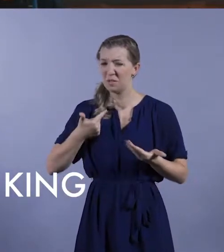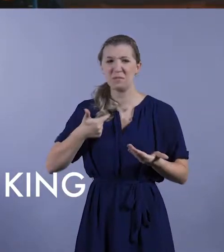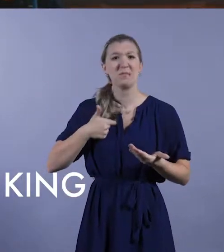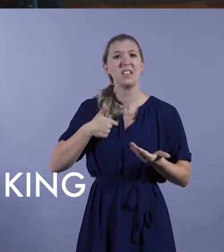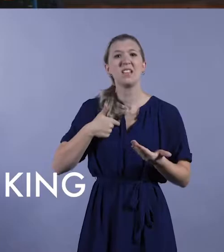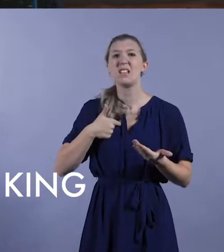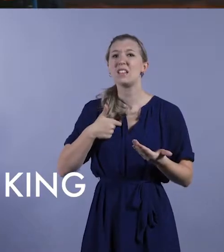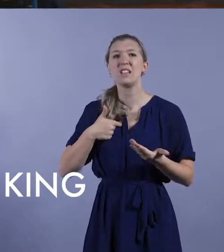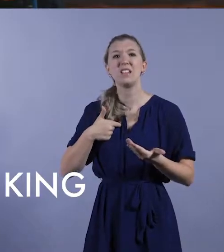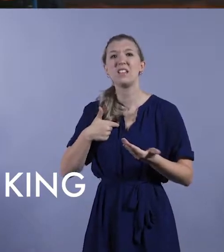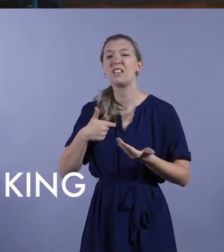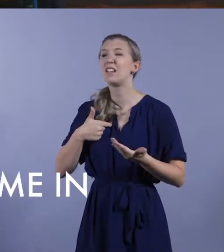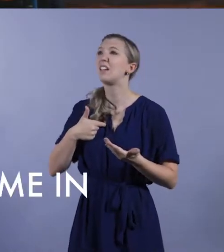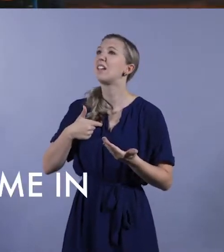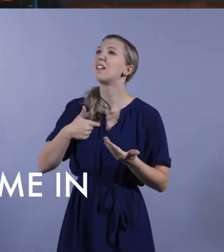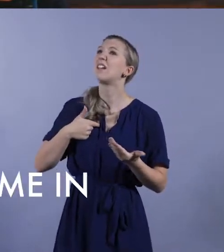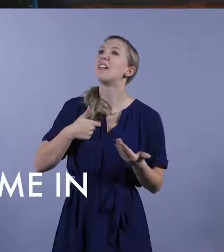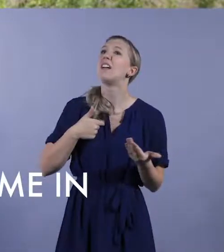welcome you?